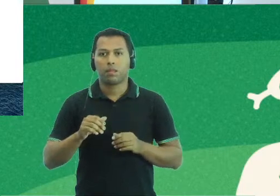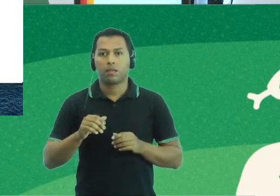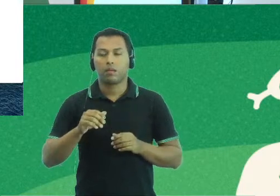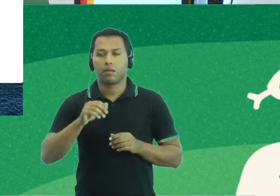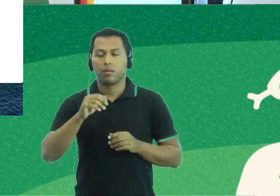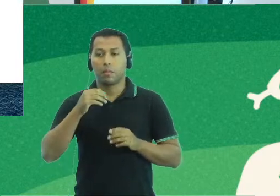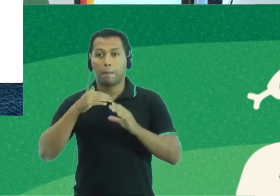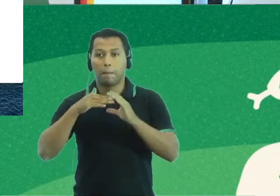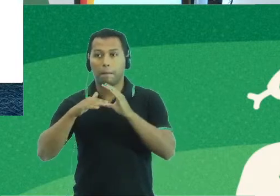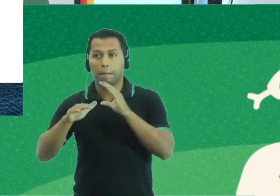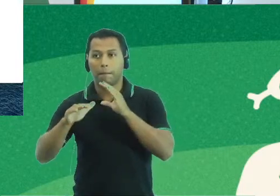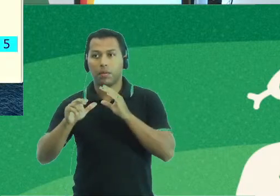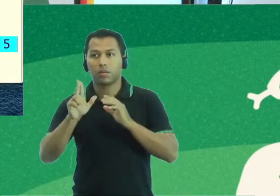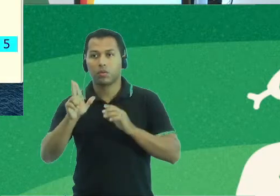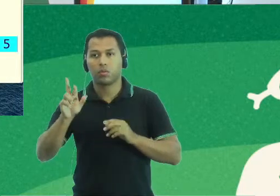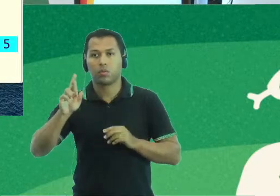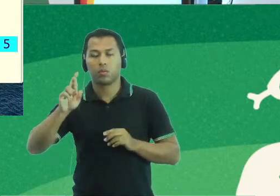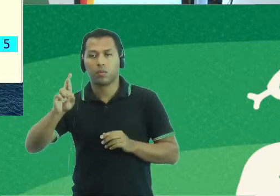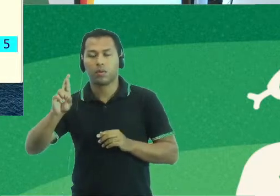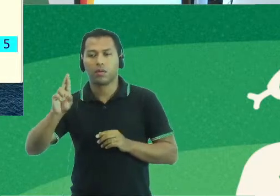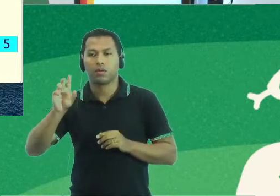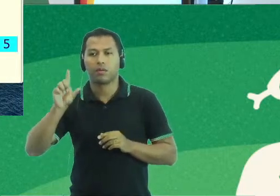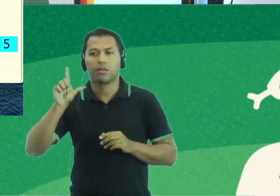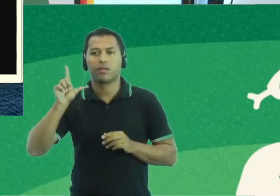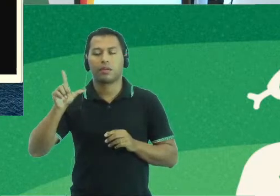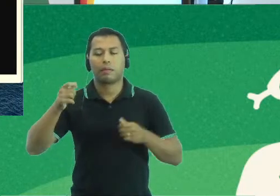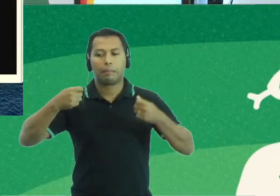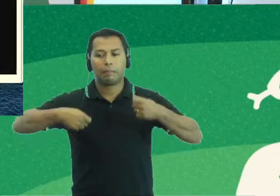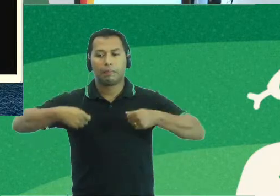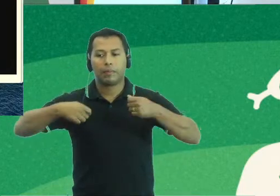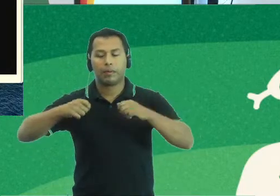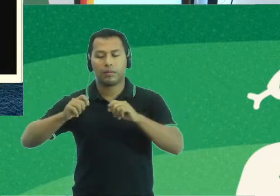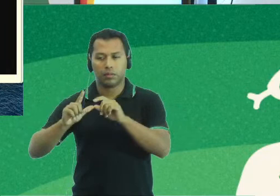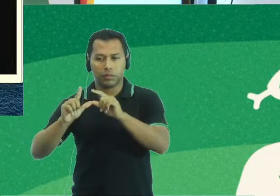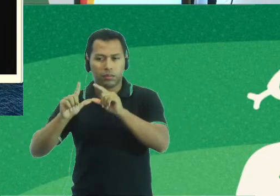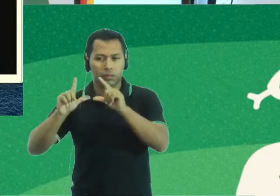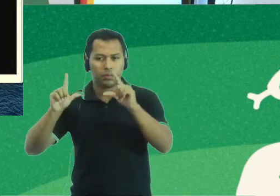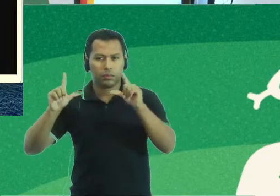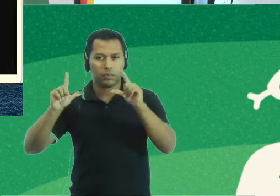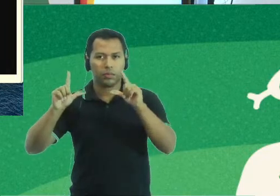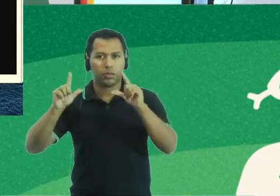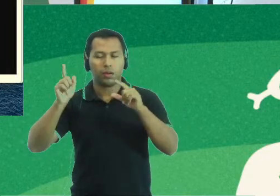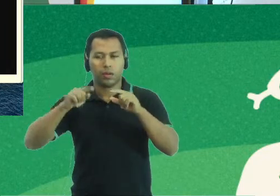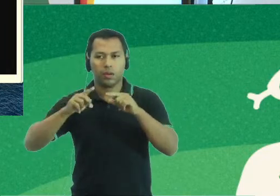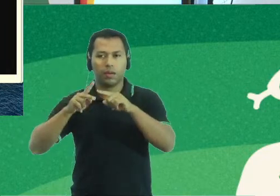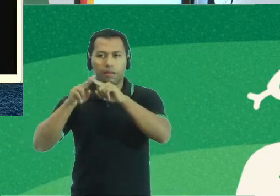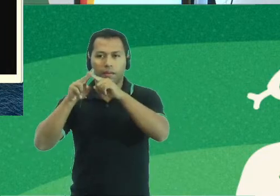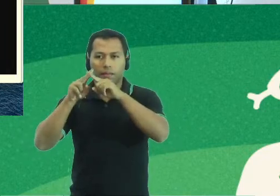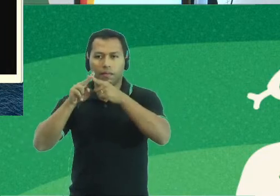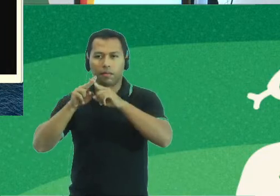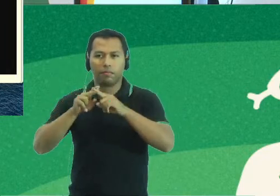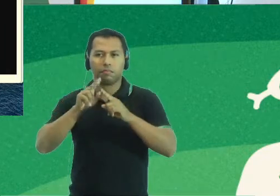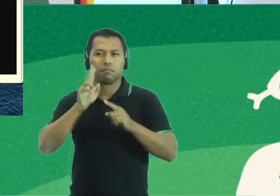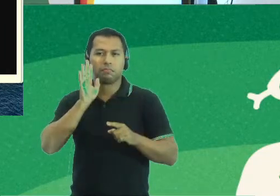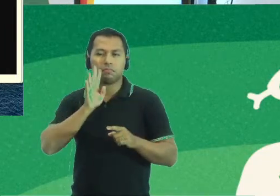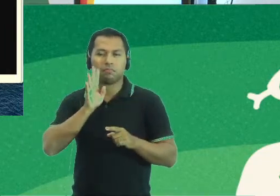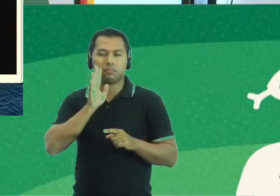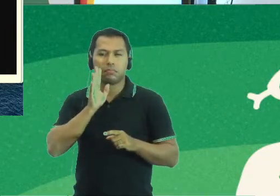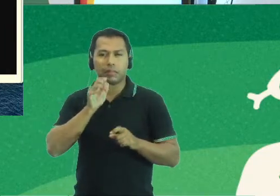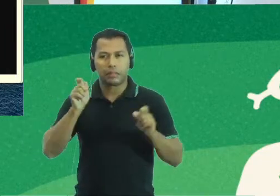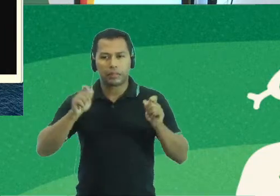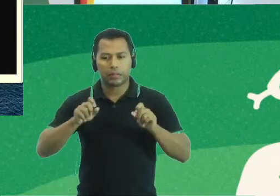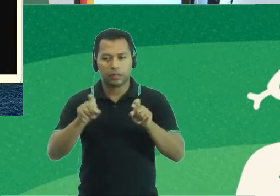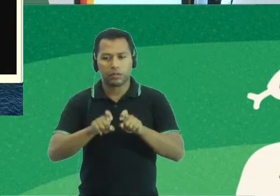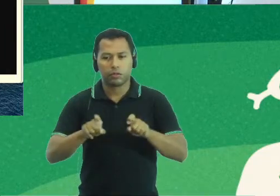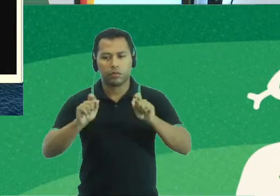sagnu.ngrok.io/email. ngrok is just a useful tool that opens up a port on my machine it opens up a tunnel